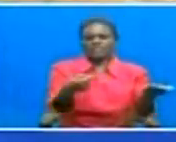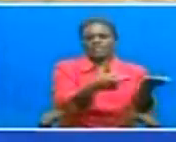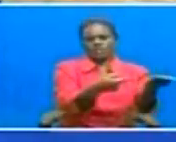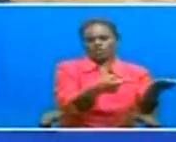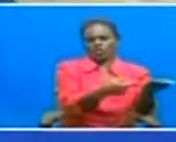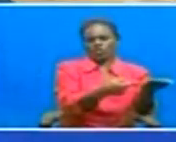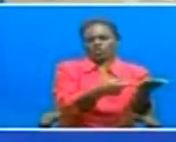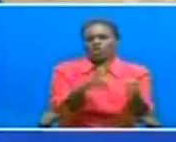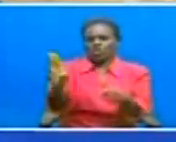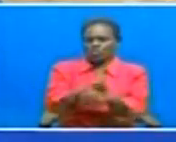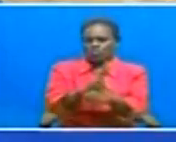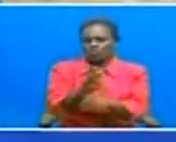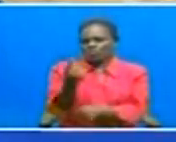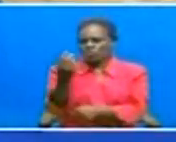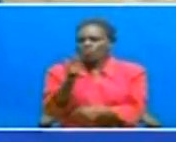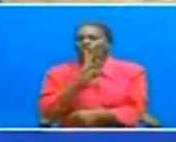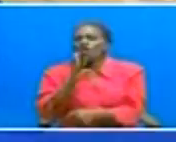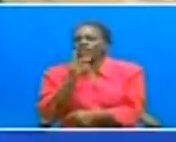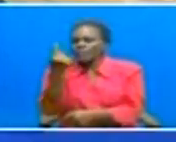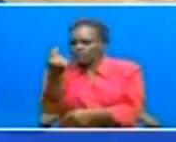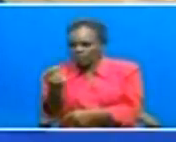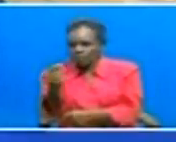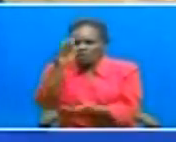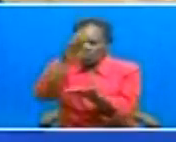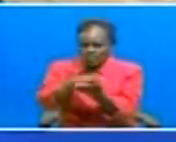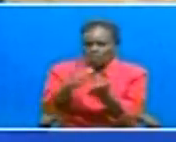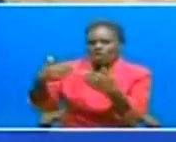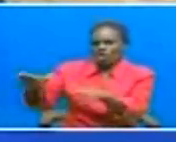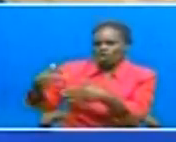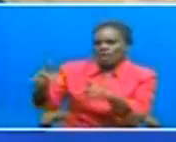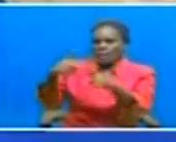that maximizes on the use of water and minimizes losses, but